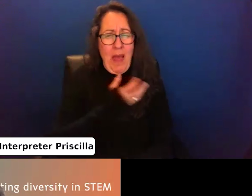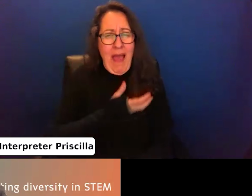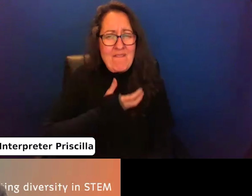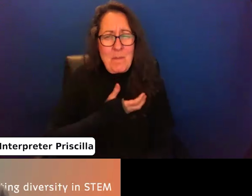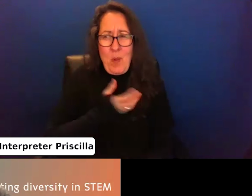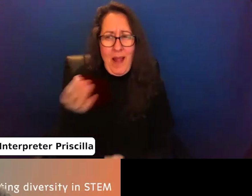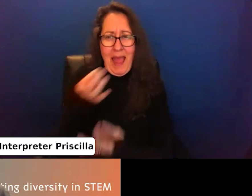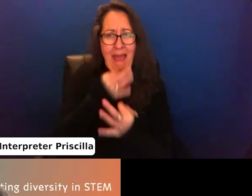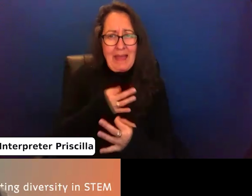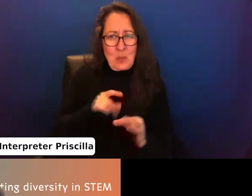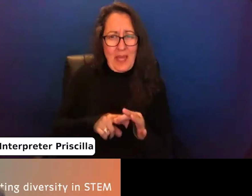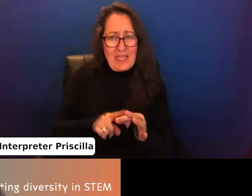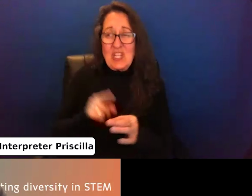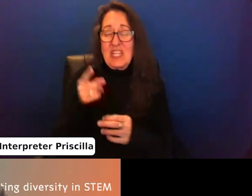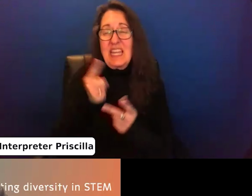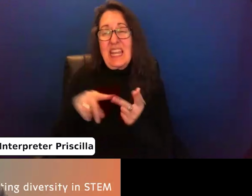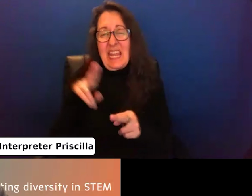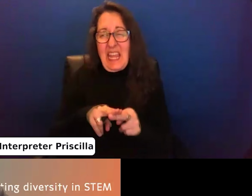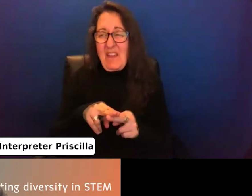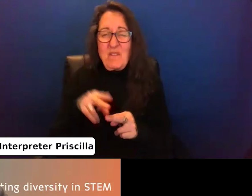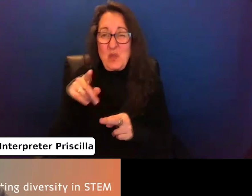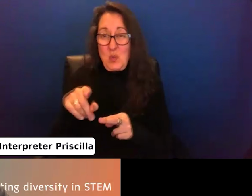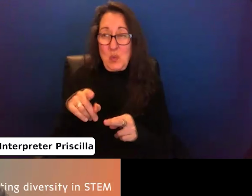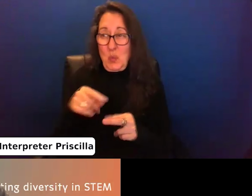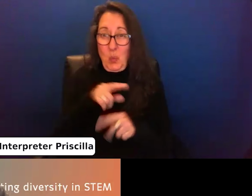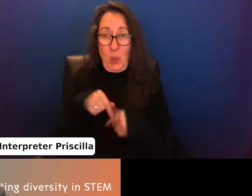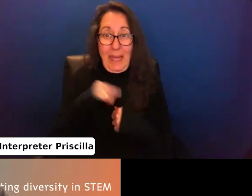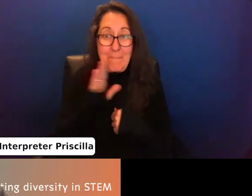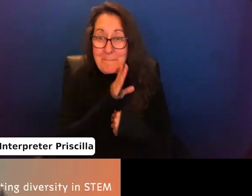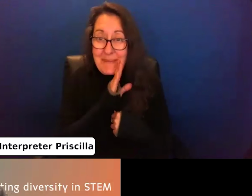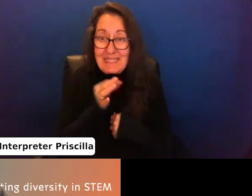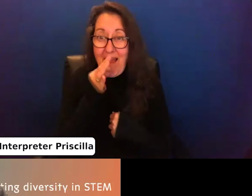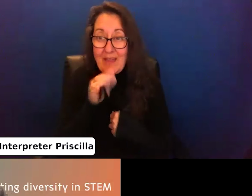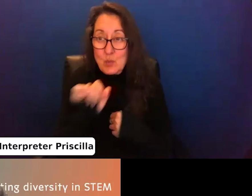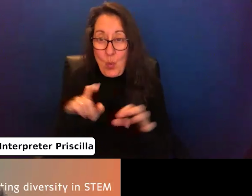have a very specific circumstance you'd like to